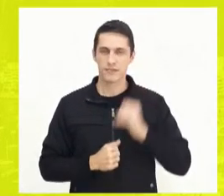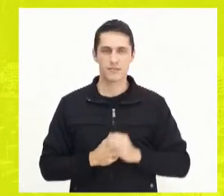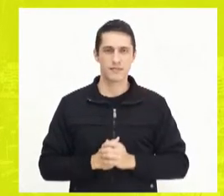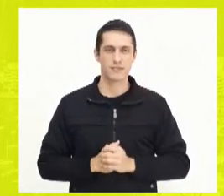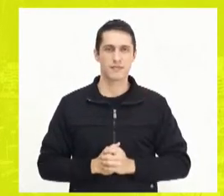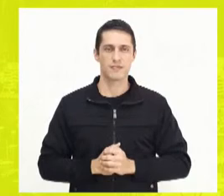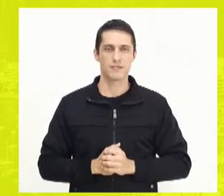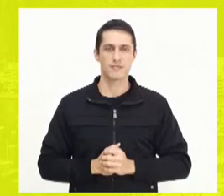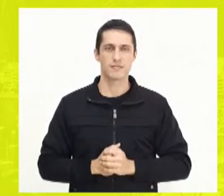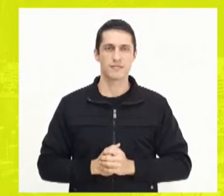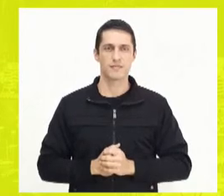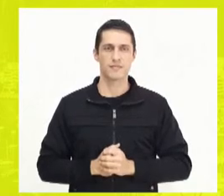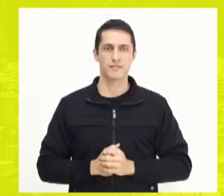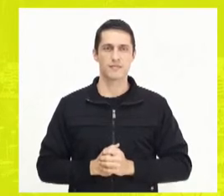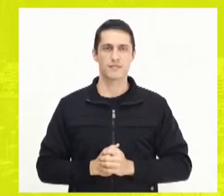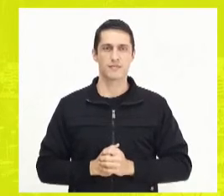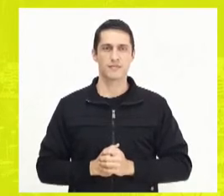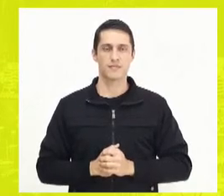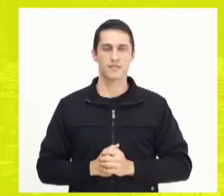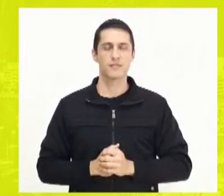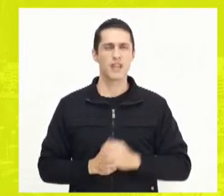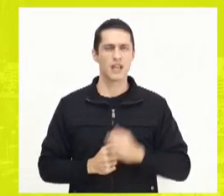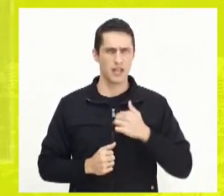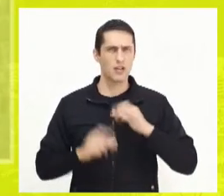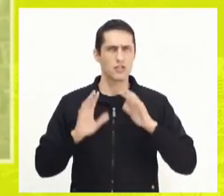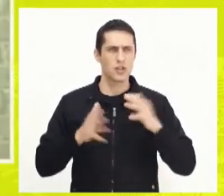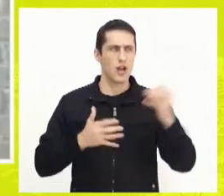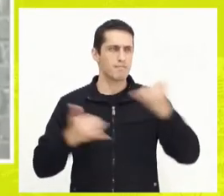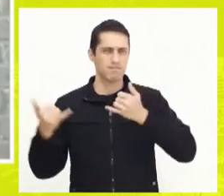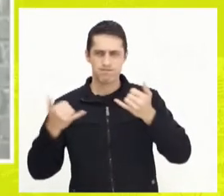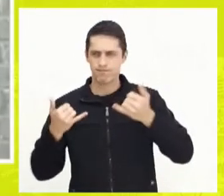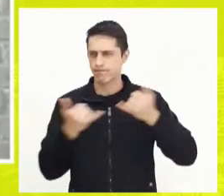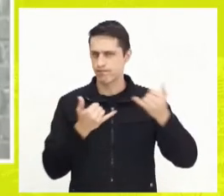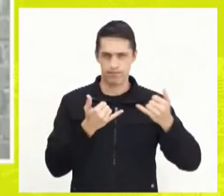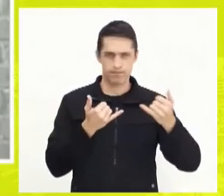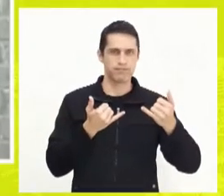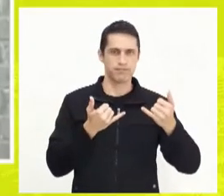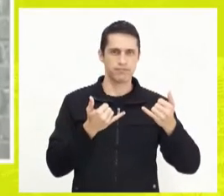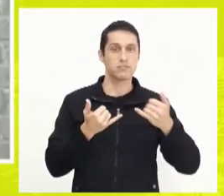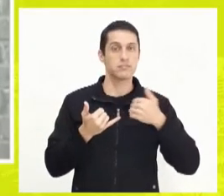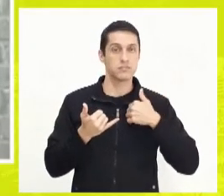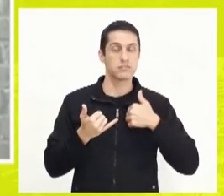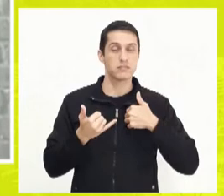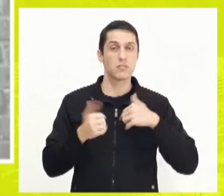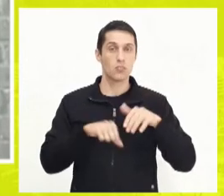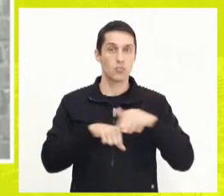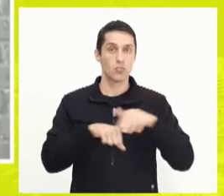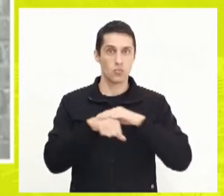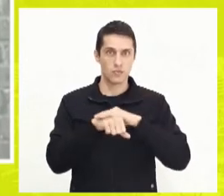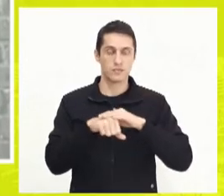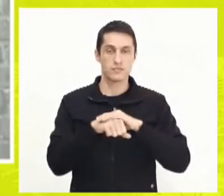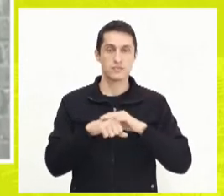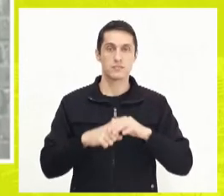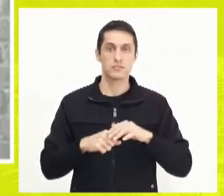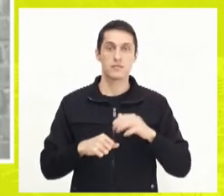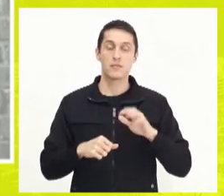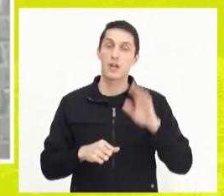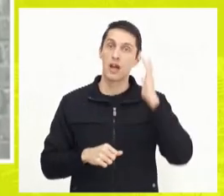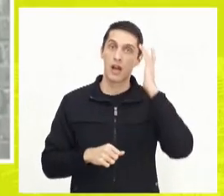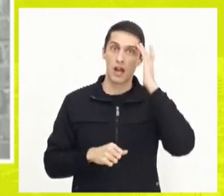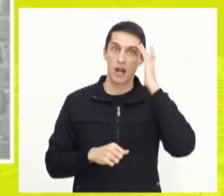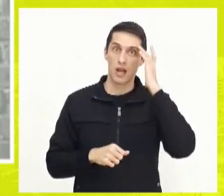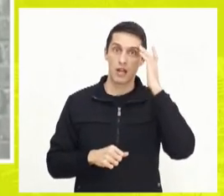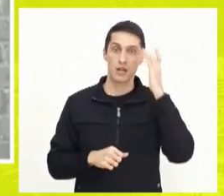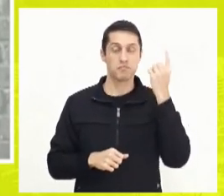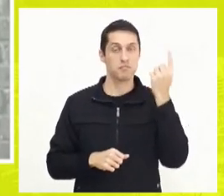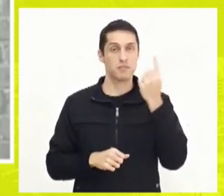this kind of report i've heard a lot and over the years the first thing that can